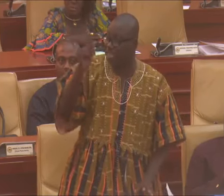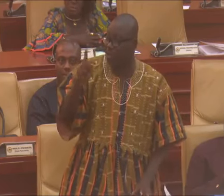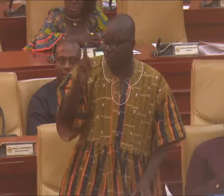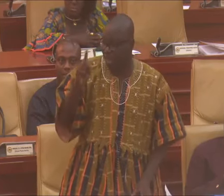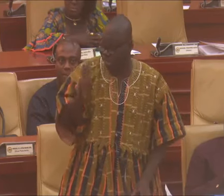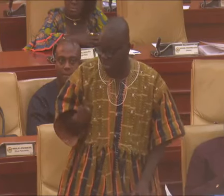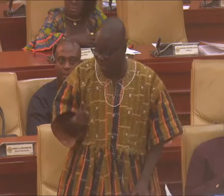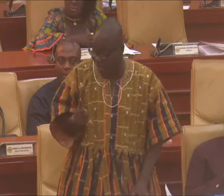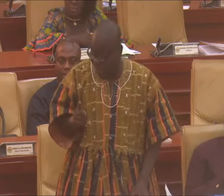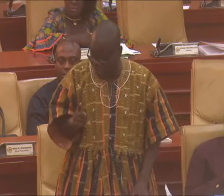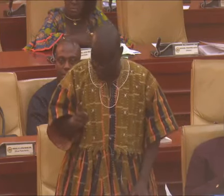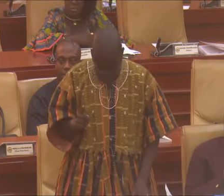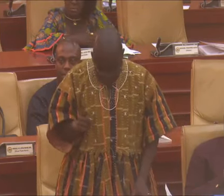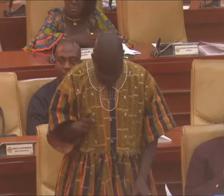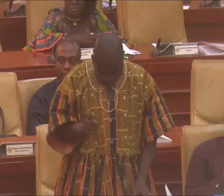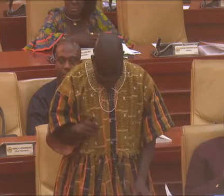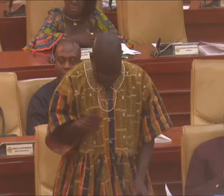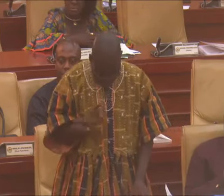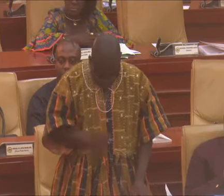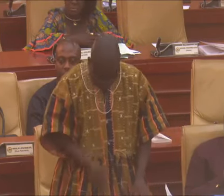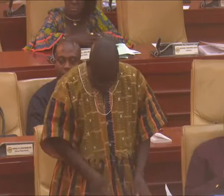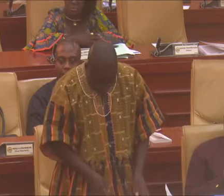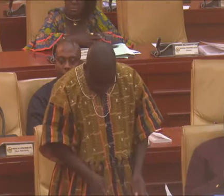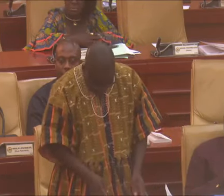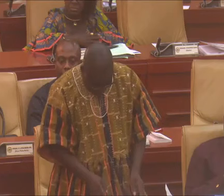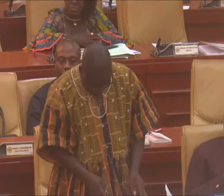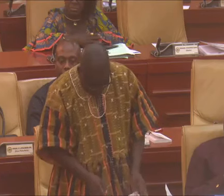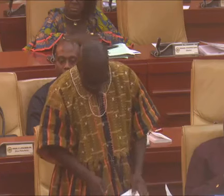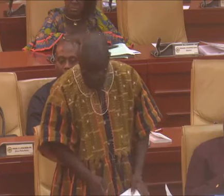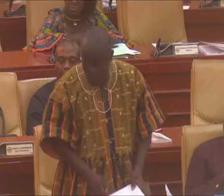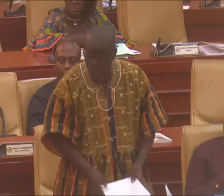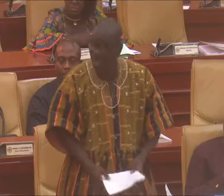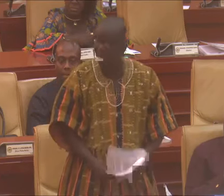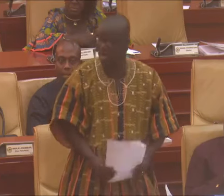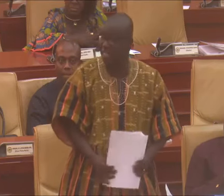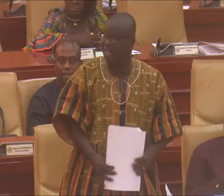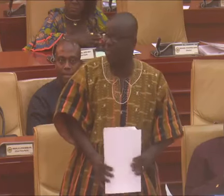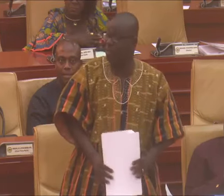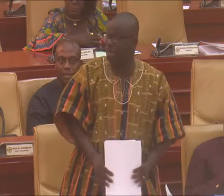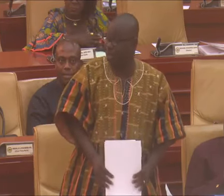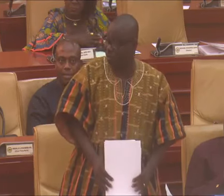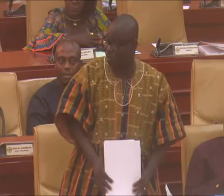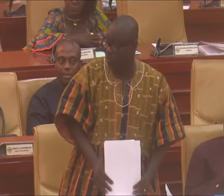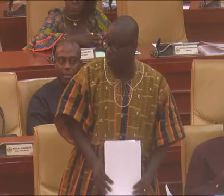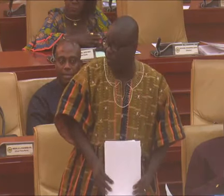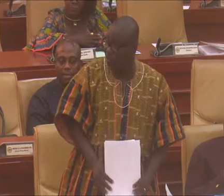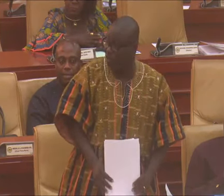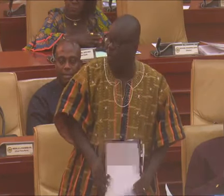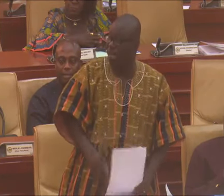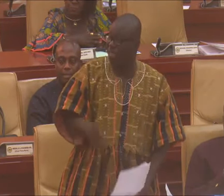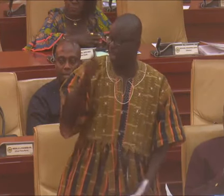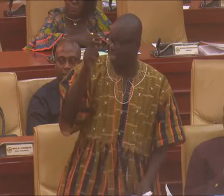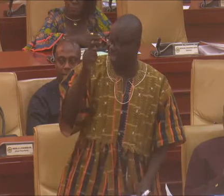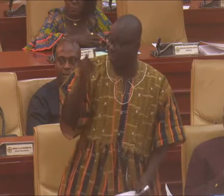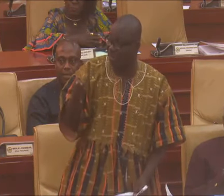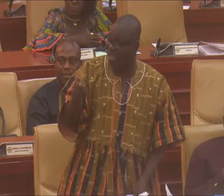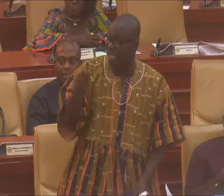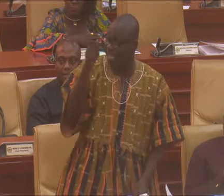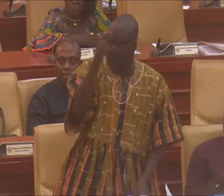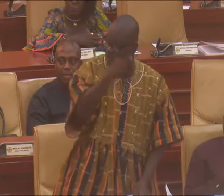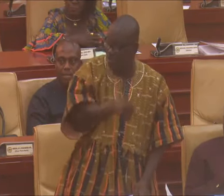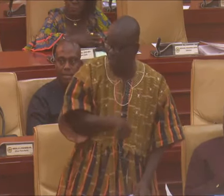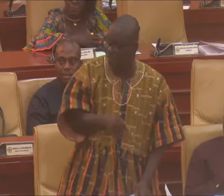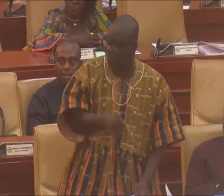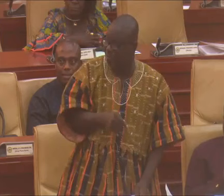in 1 year. When you work the numbers, it comes to about $307 billion. We must find that money and give it to